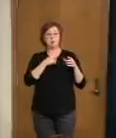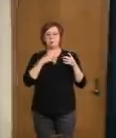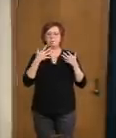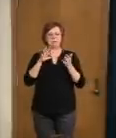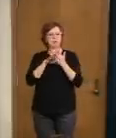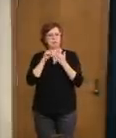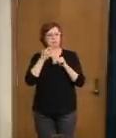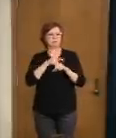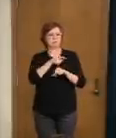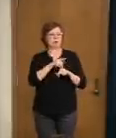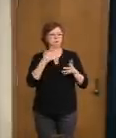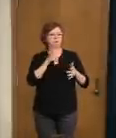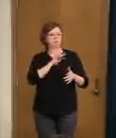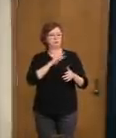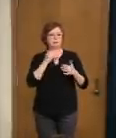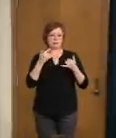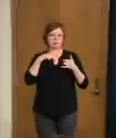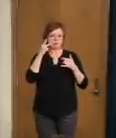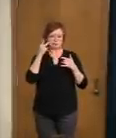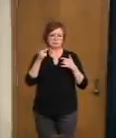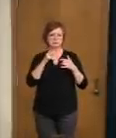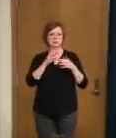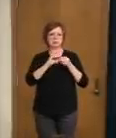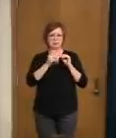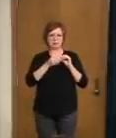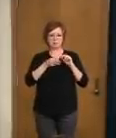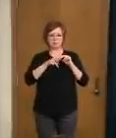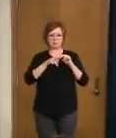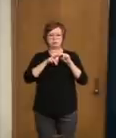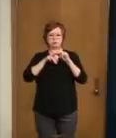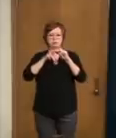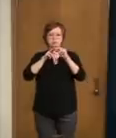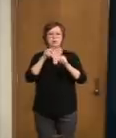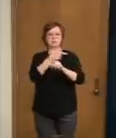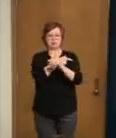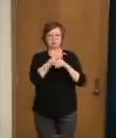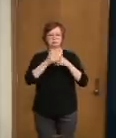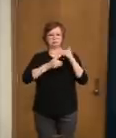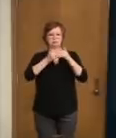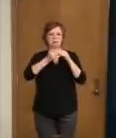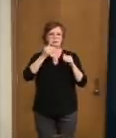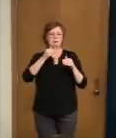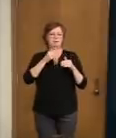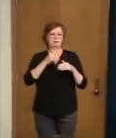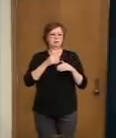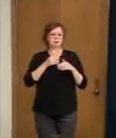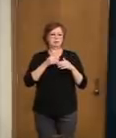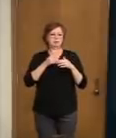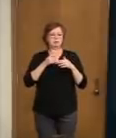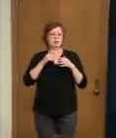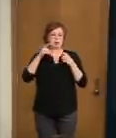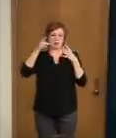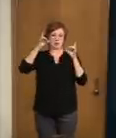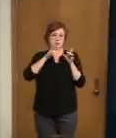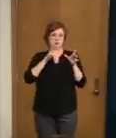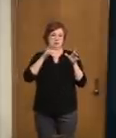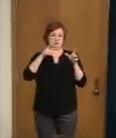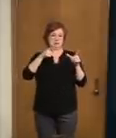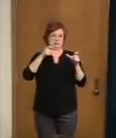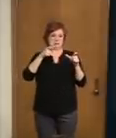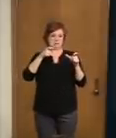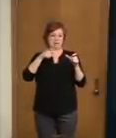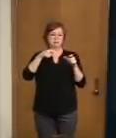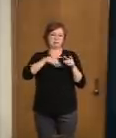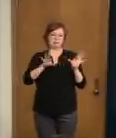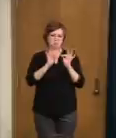and we're seeing encouraging signs of a growing number and a pace of delivery for the vaccines across our province. Speed does matter, especially